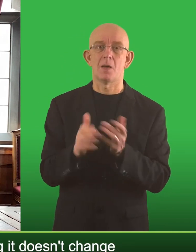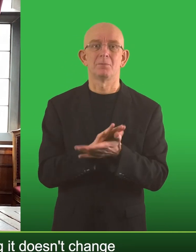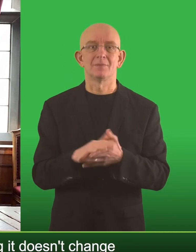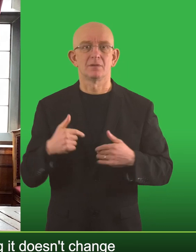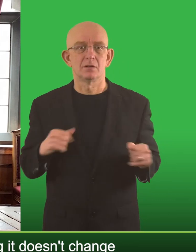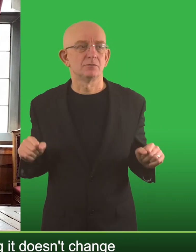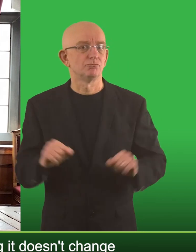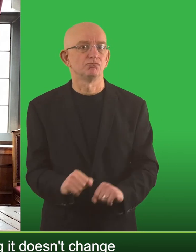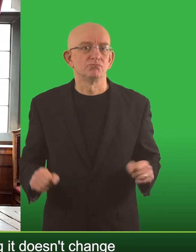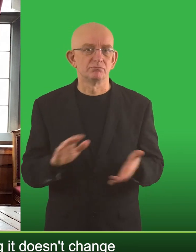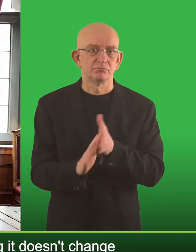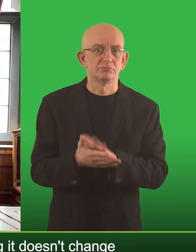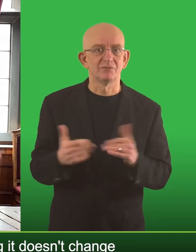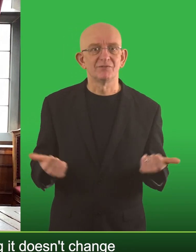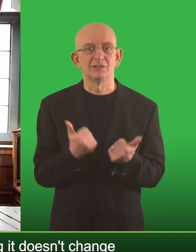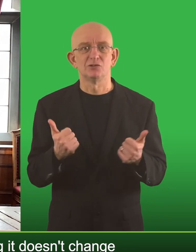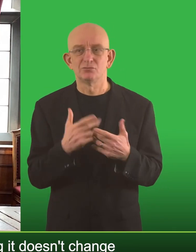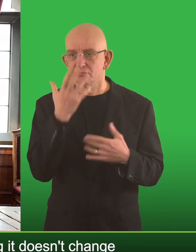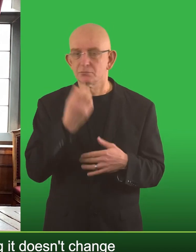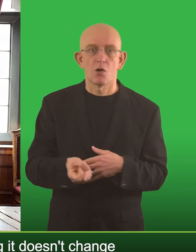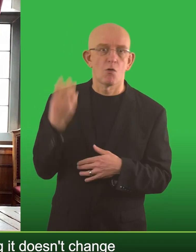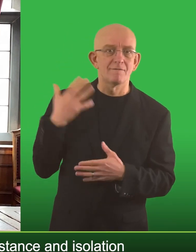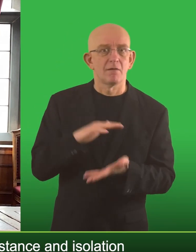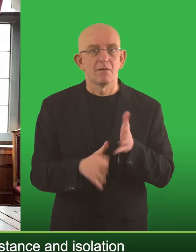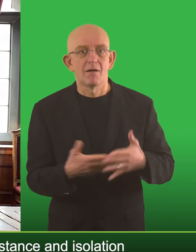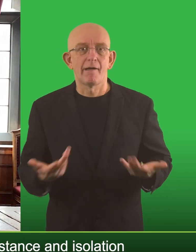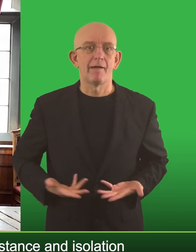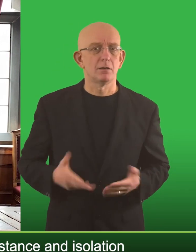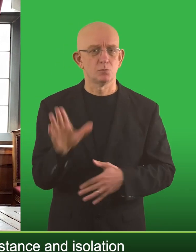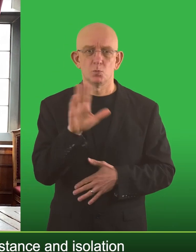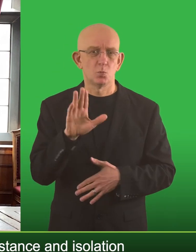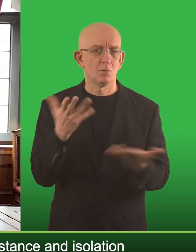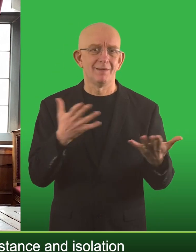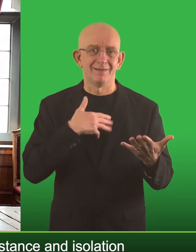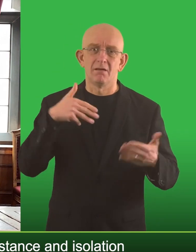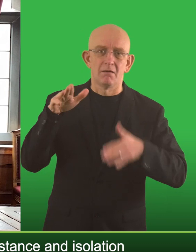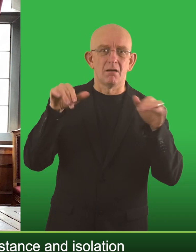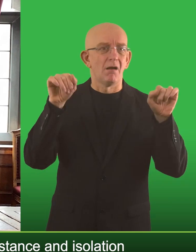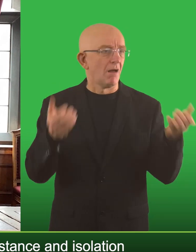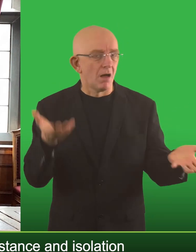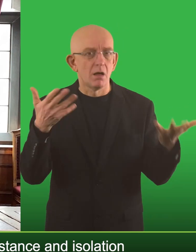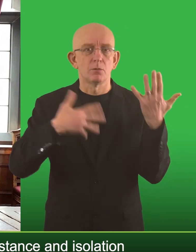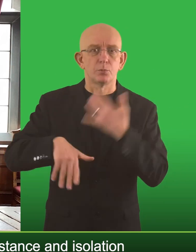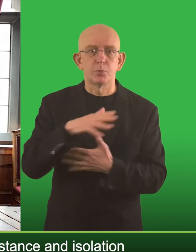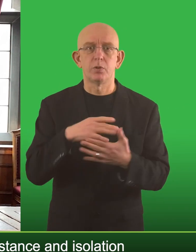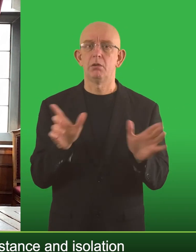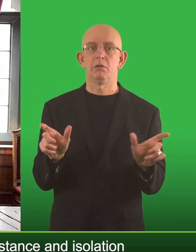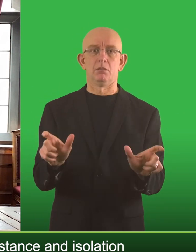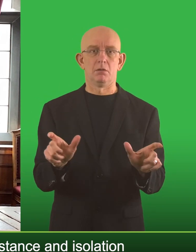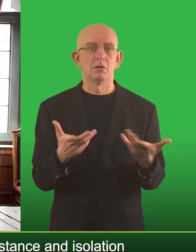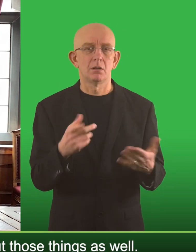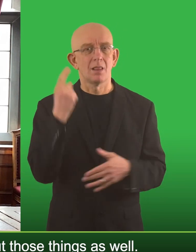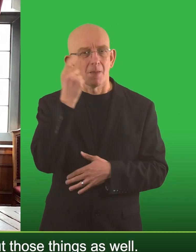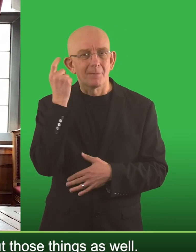is changing doesn't change any of the other interventions to reduce risk. So masks, windows, ventilation, distance and isolation still continue